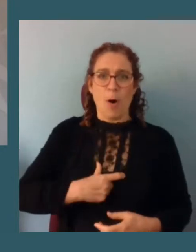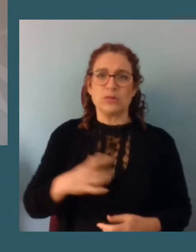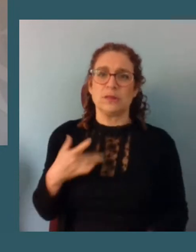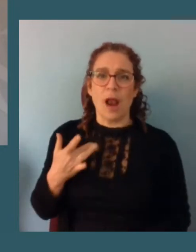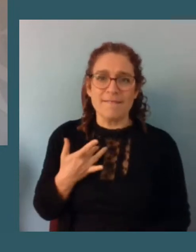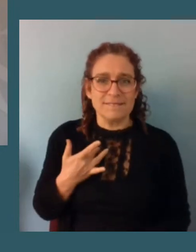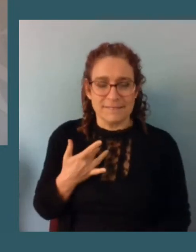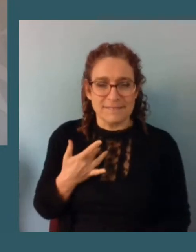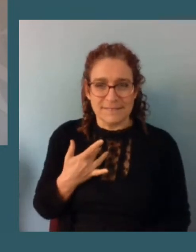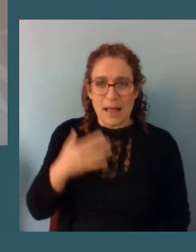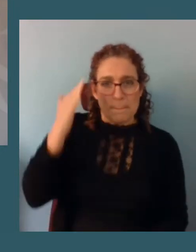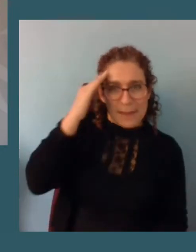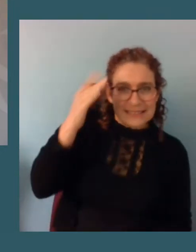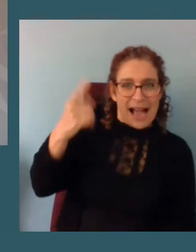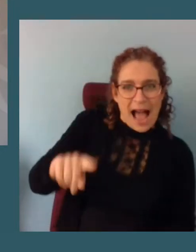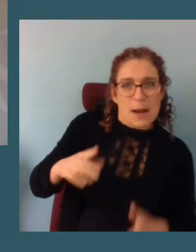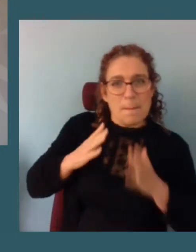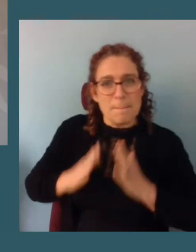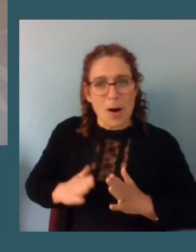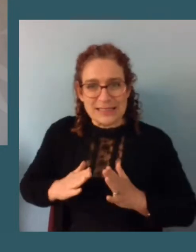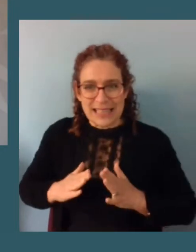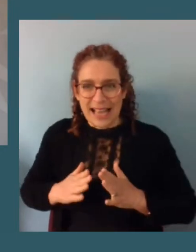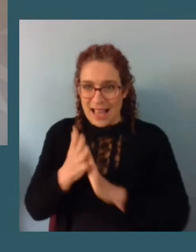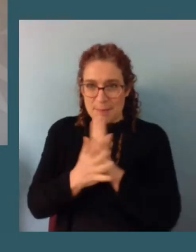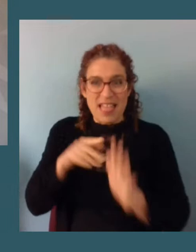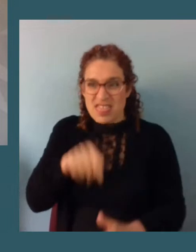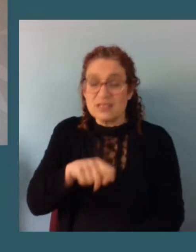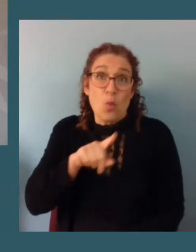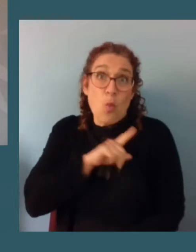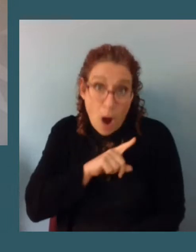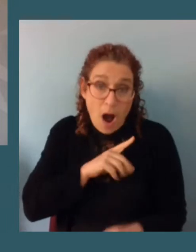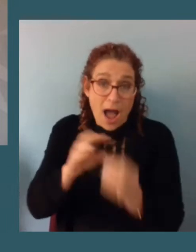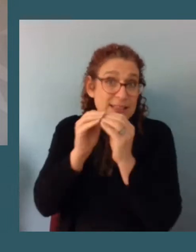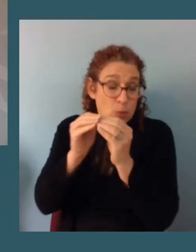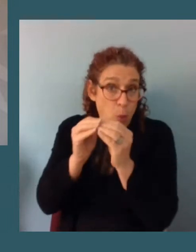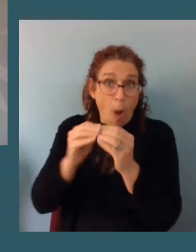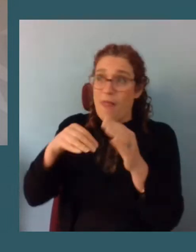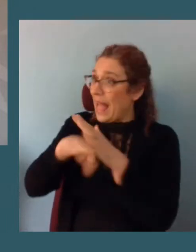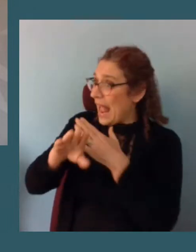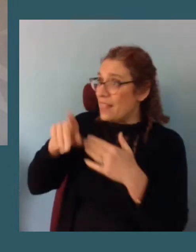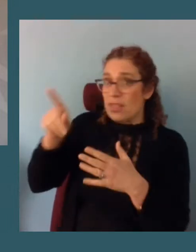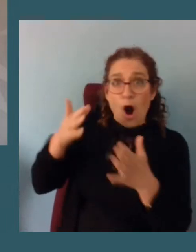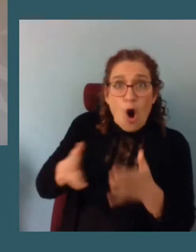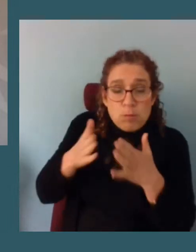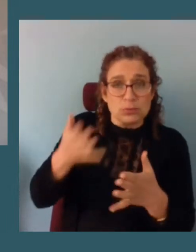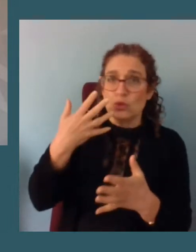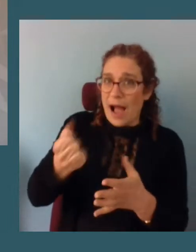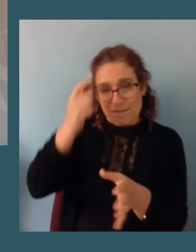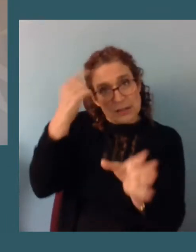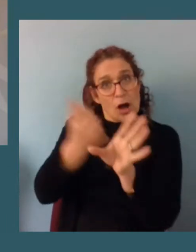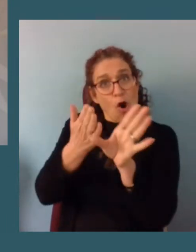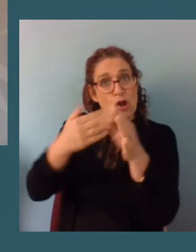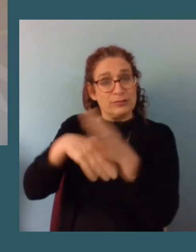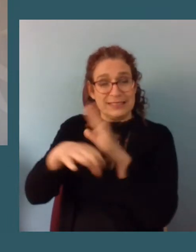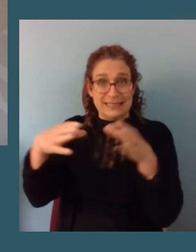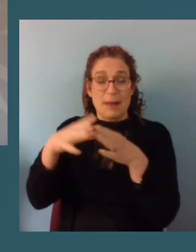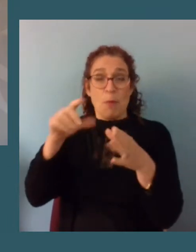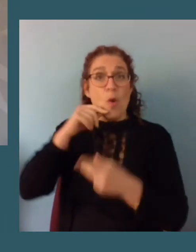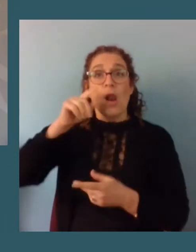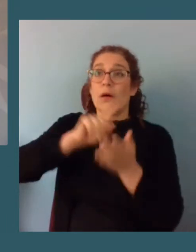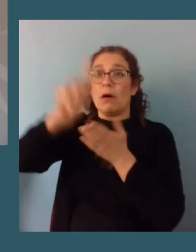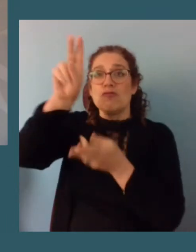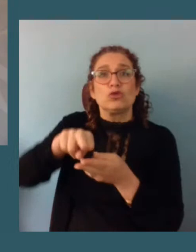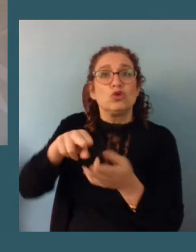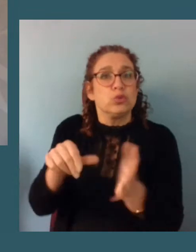makes the business case to hospitals as to why you might have a psychologist in your team. But also my